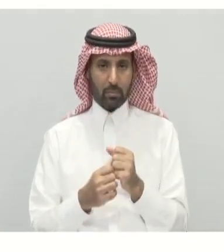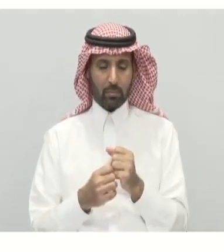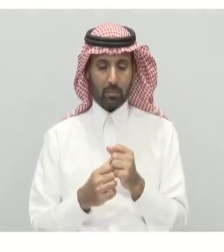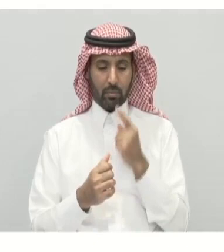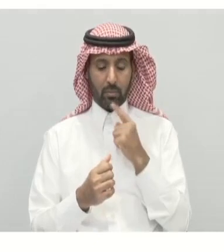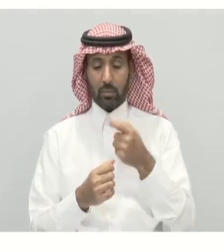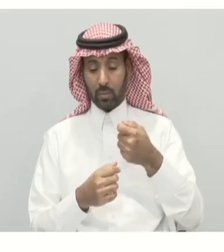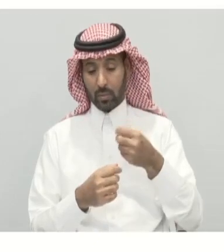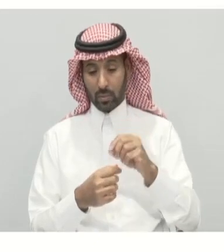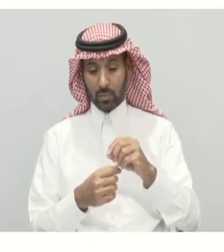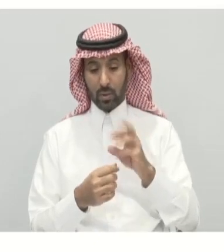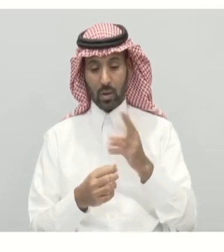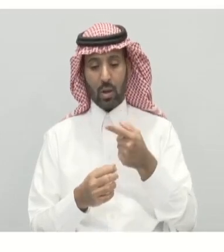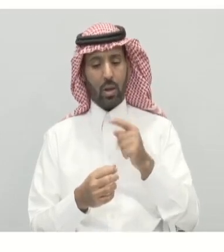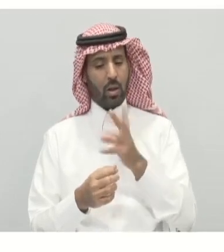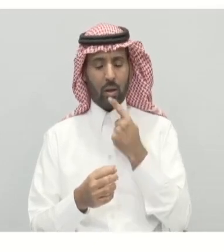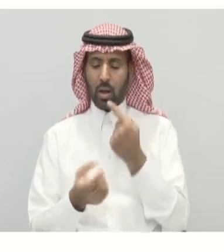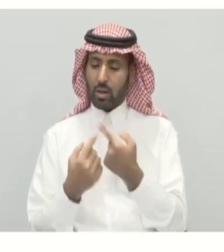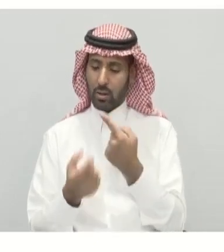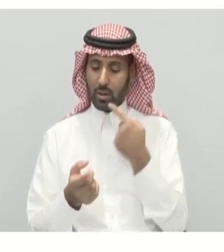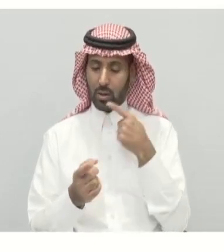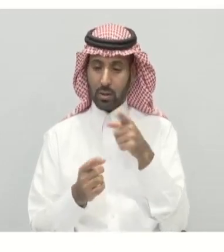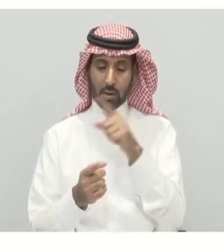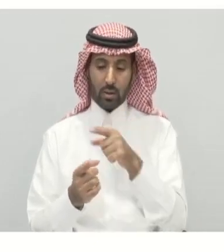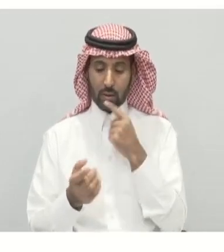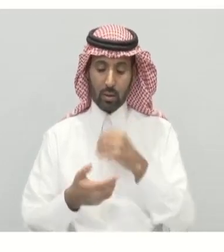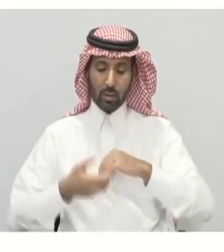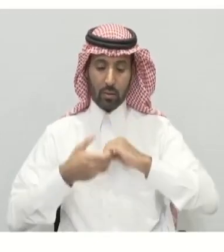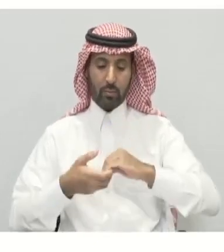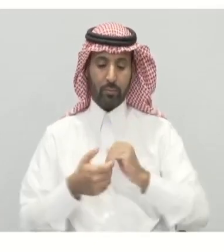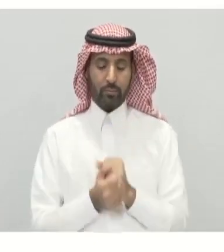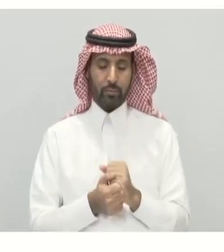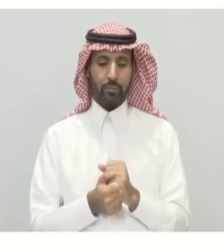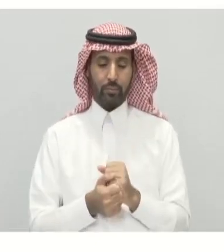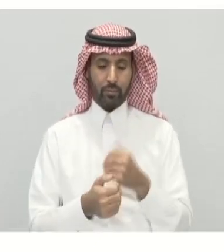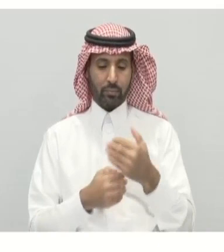Turn down. I don't want to turn down a friend who asks for help.